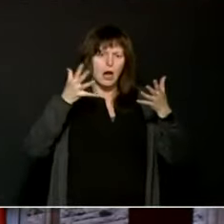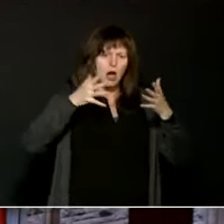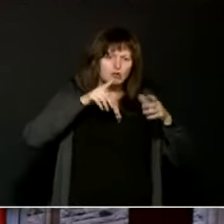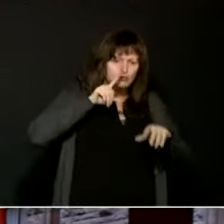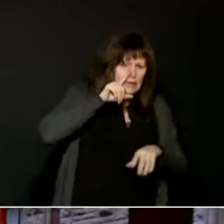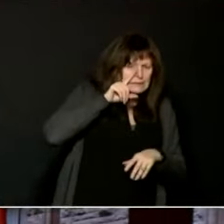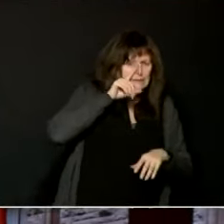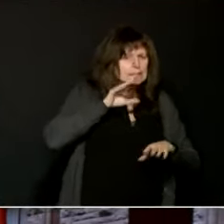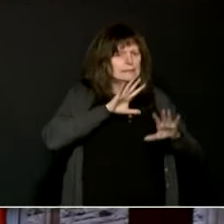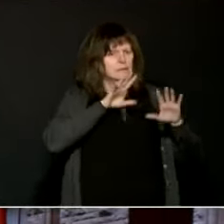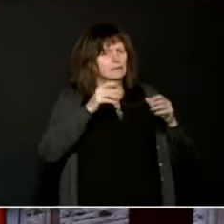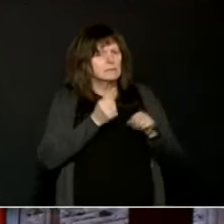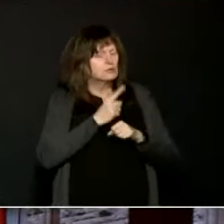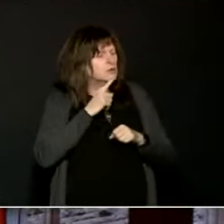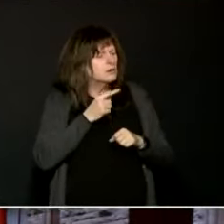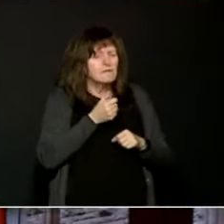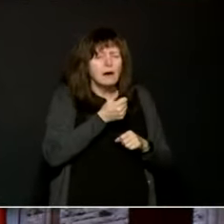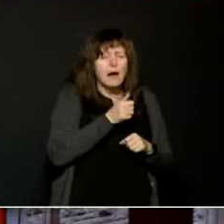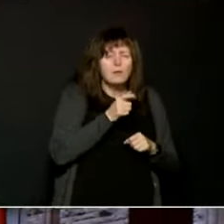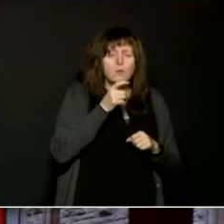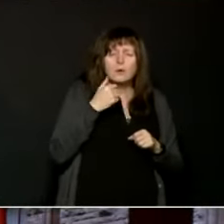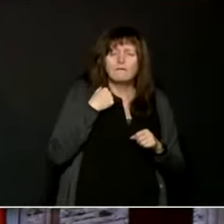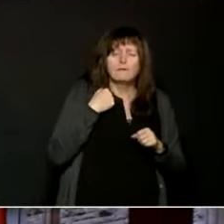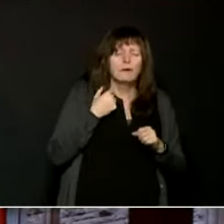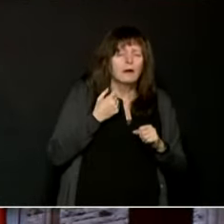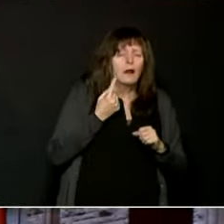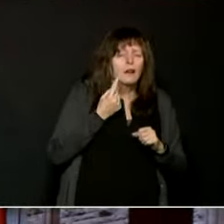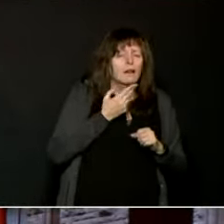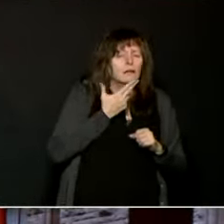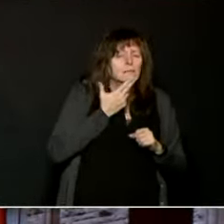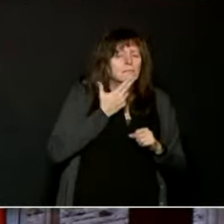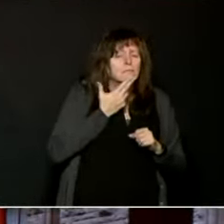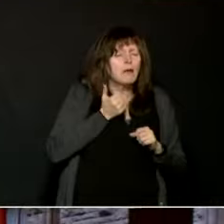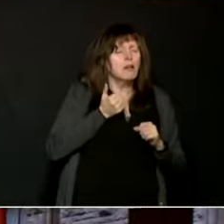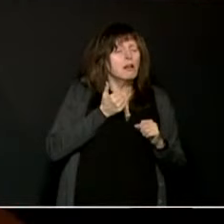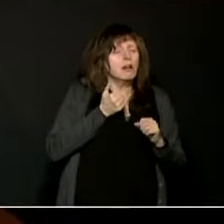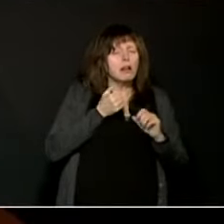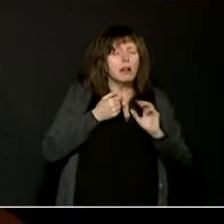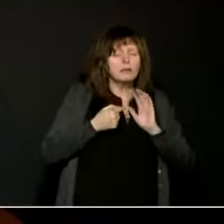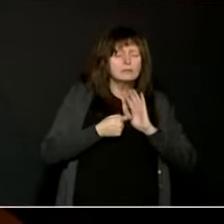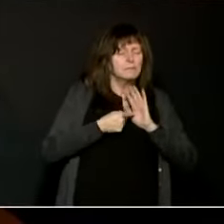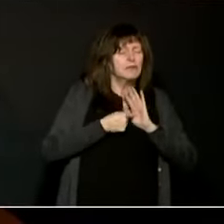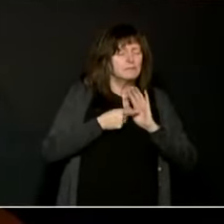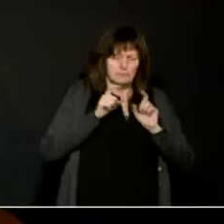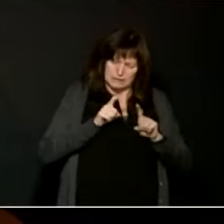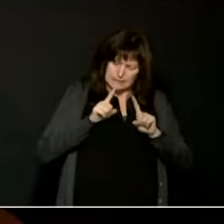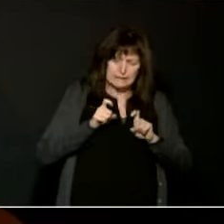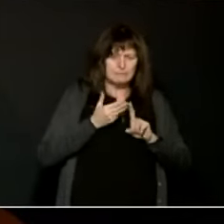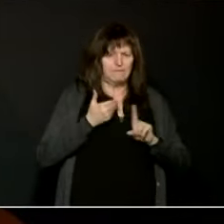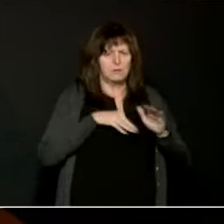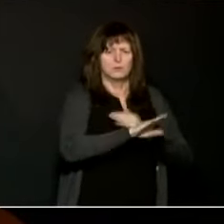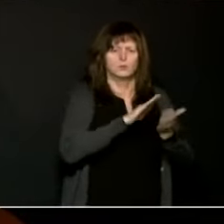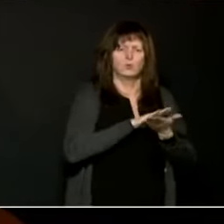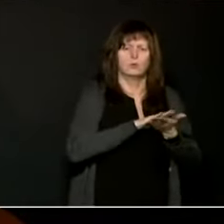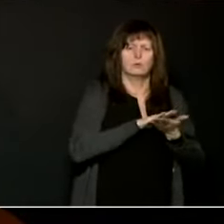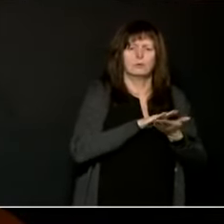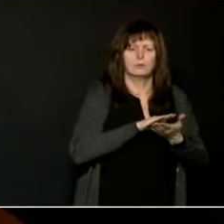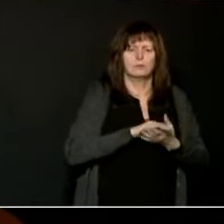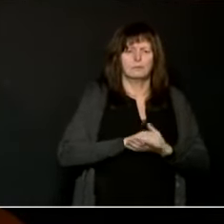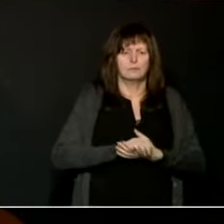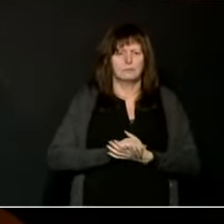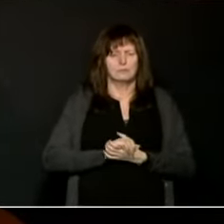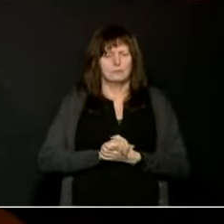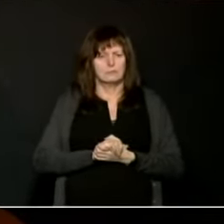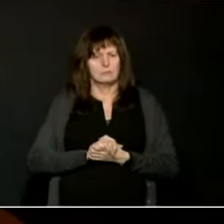even mild ones, is tested before they go back into the school system. Next question. From Colin DeMello